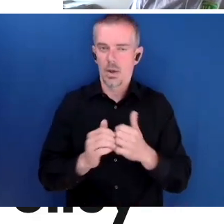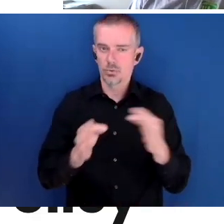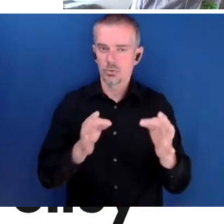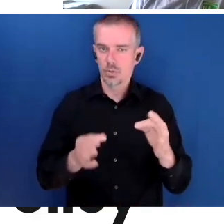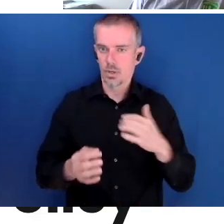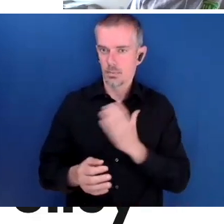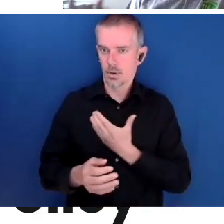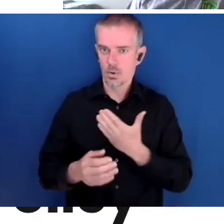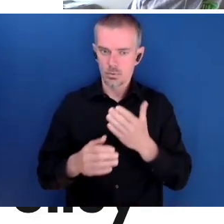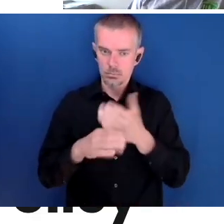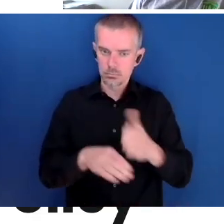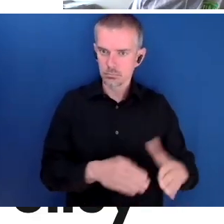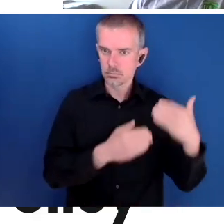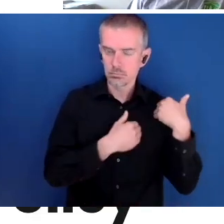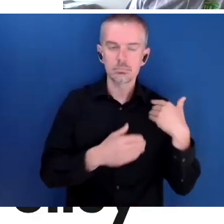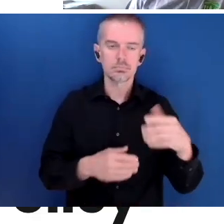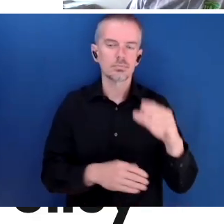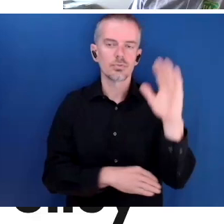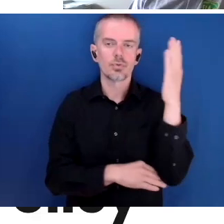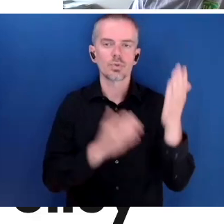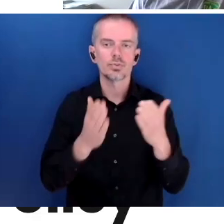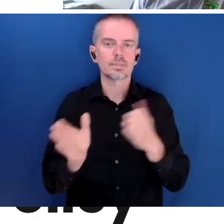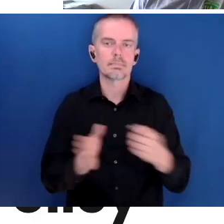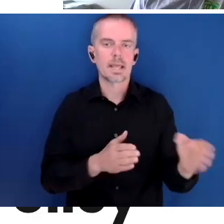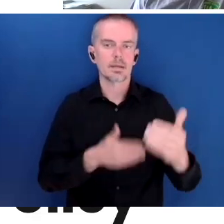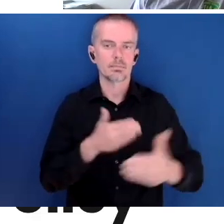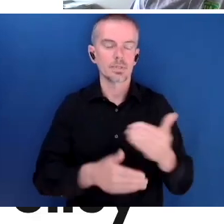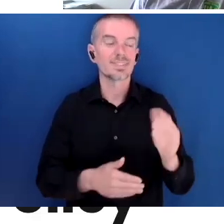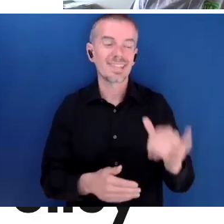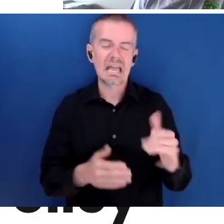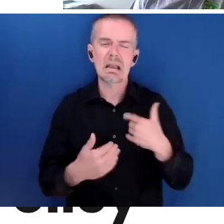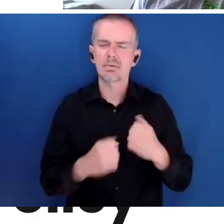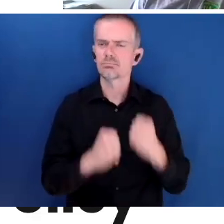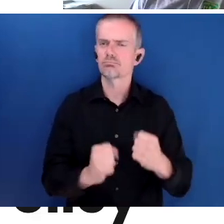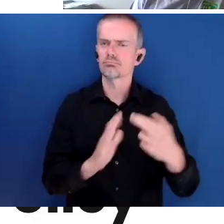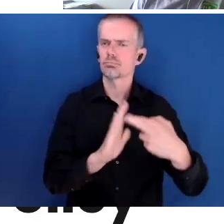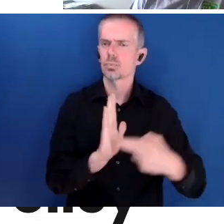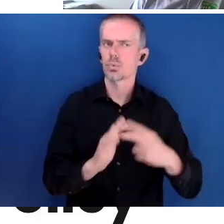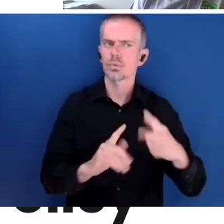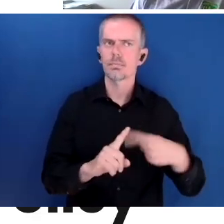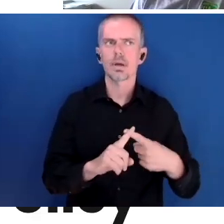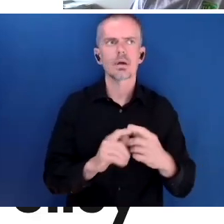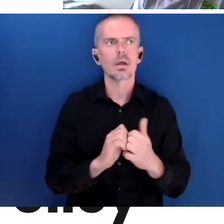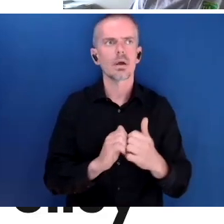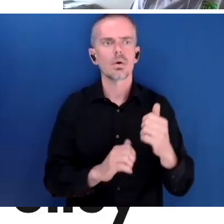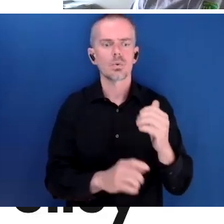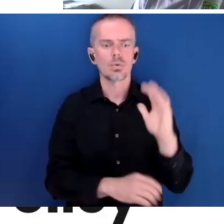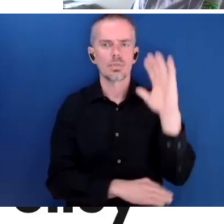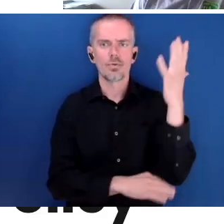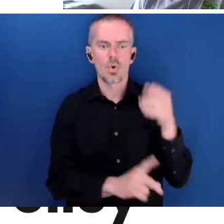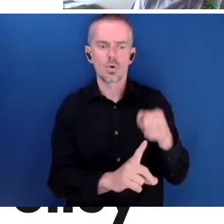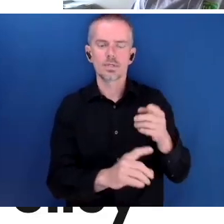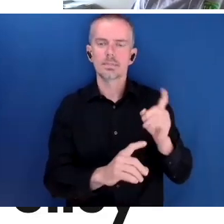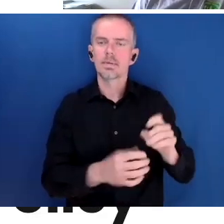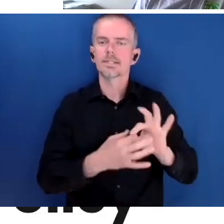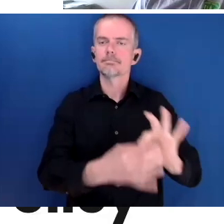And so with that, we have some fairly robust rules around how the forest must engage with their community